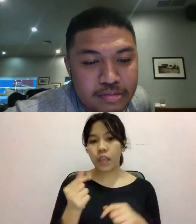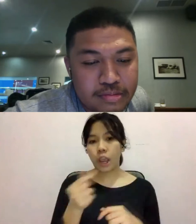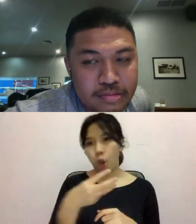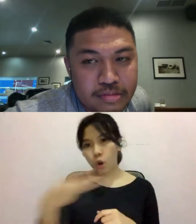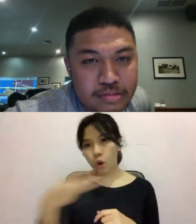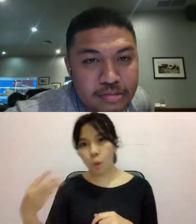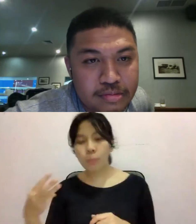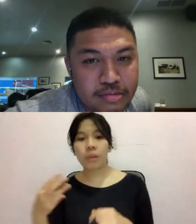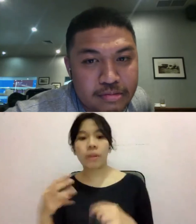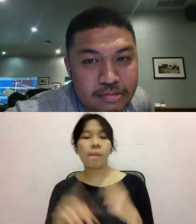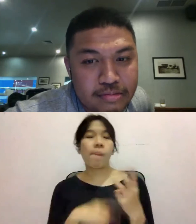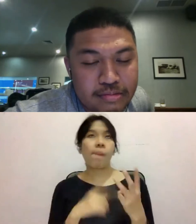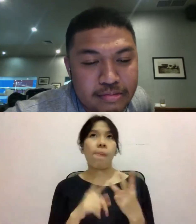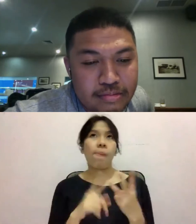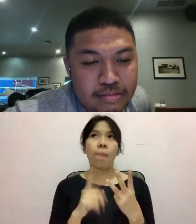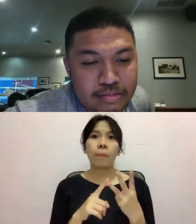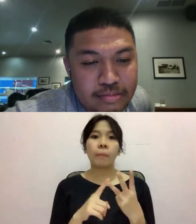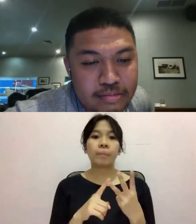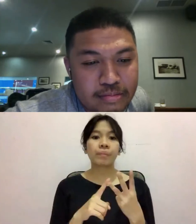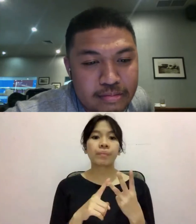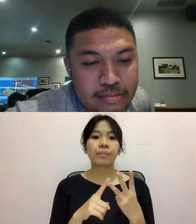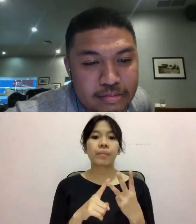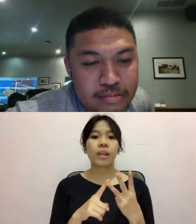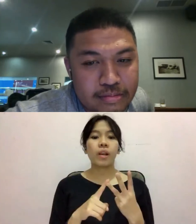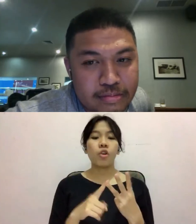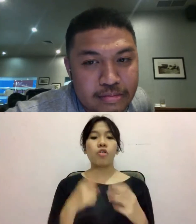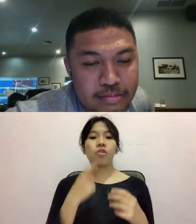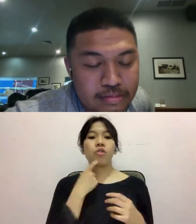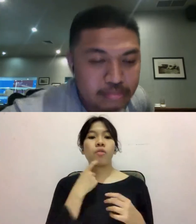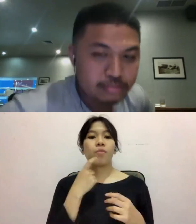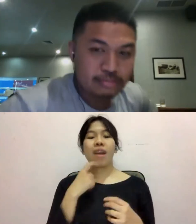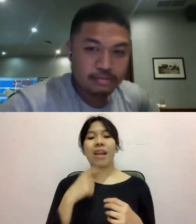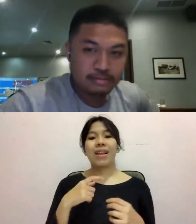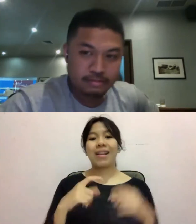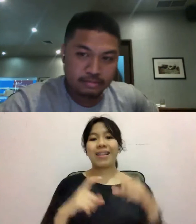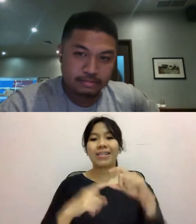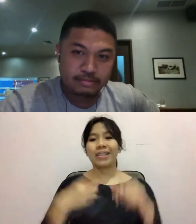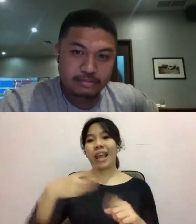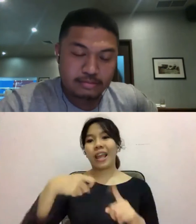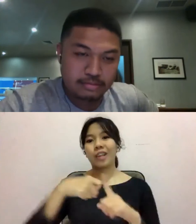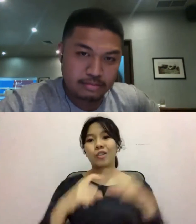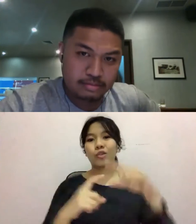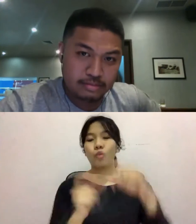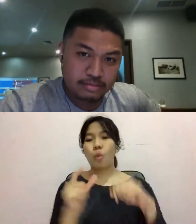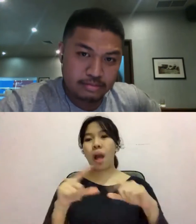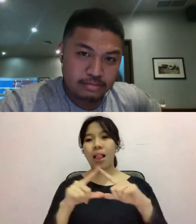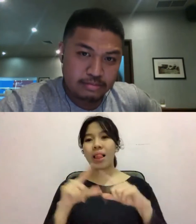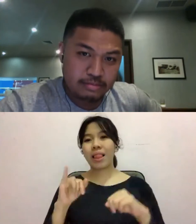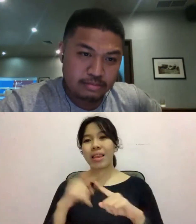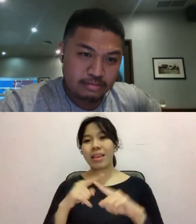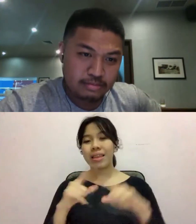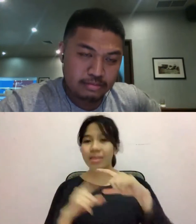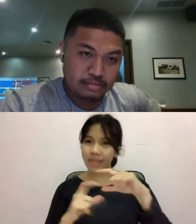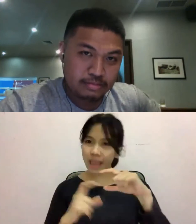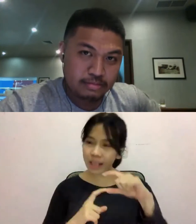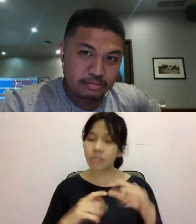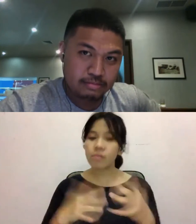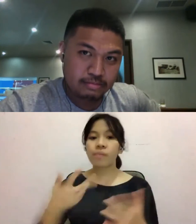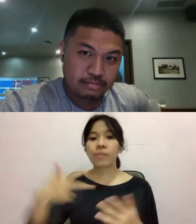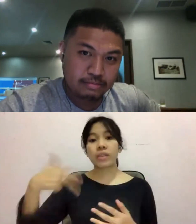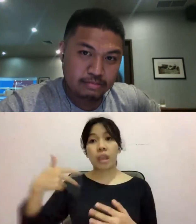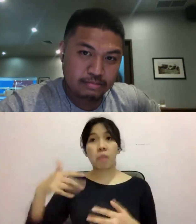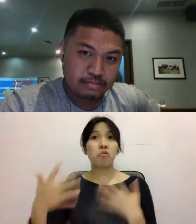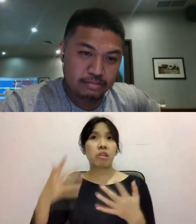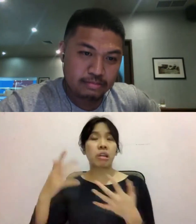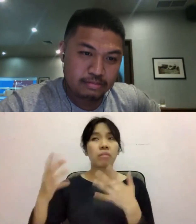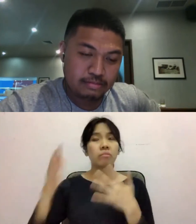also our sexual orientation, gender identity, and also expression. And I think at the end of the day, everyone